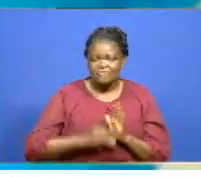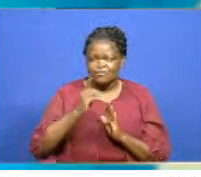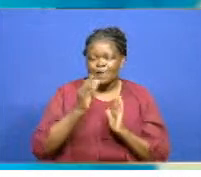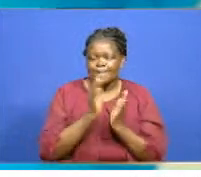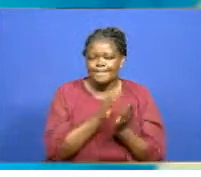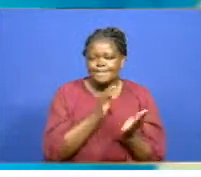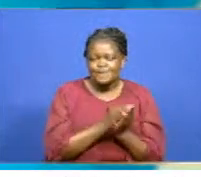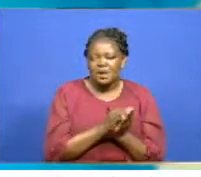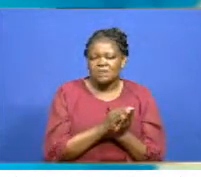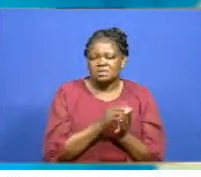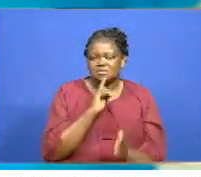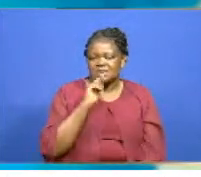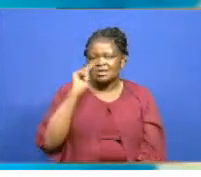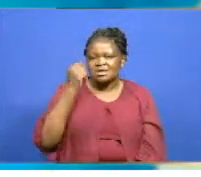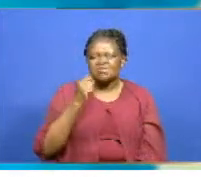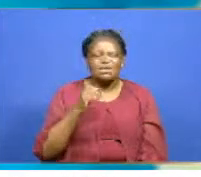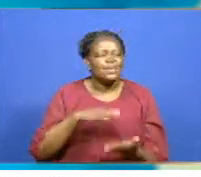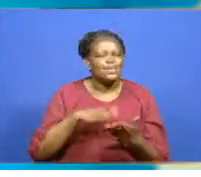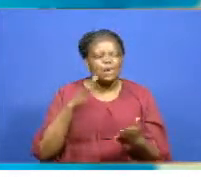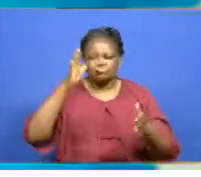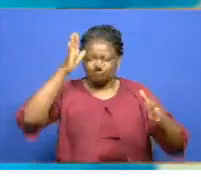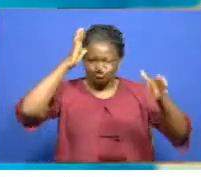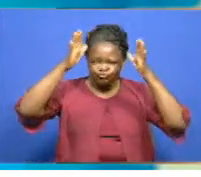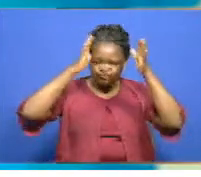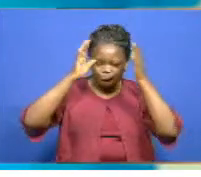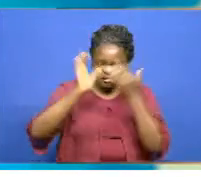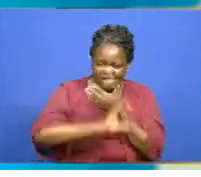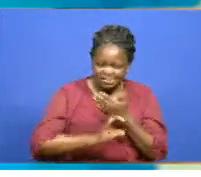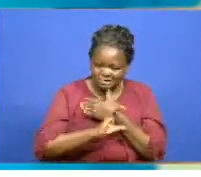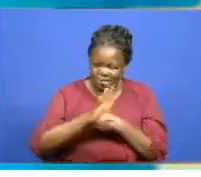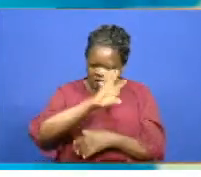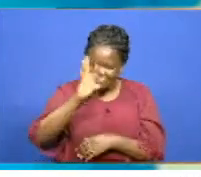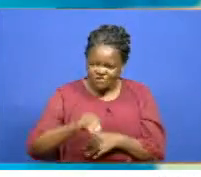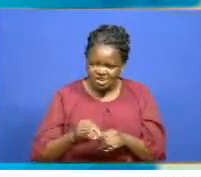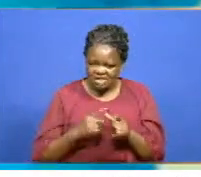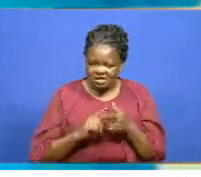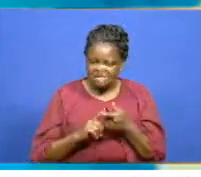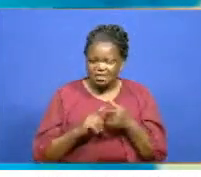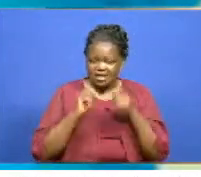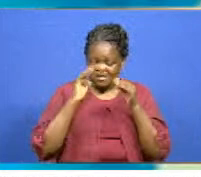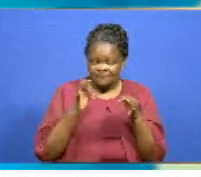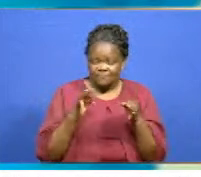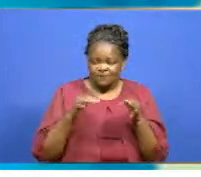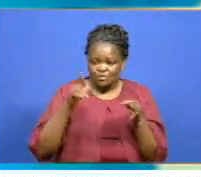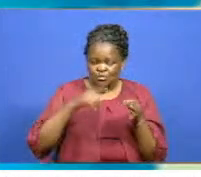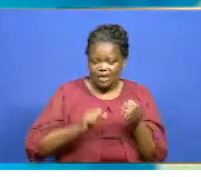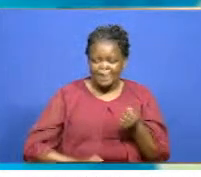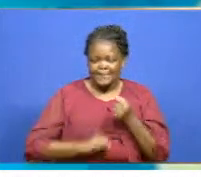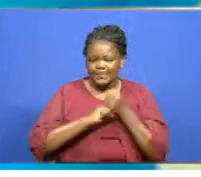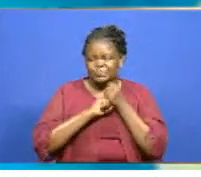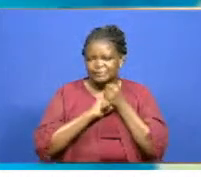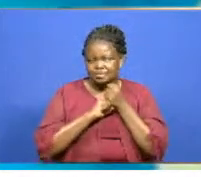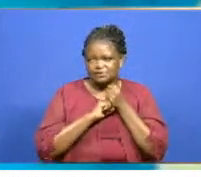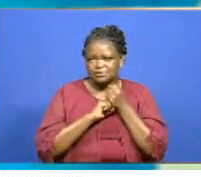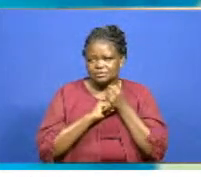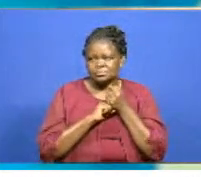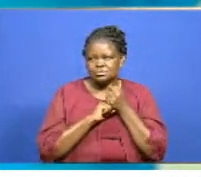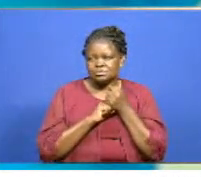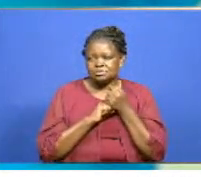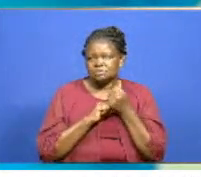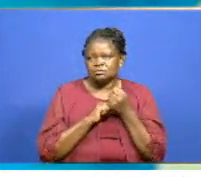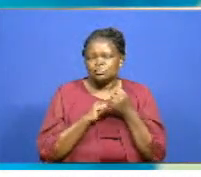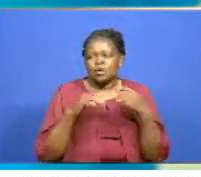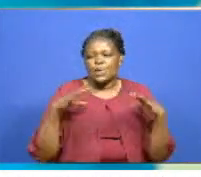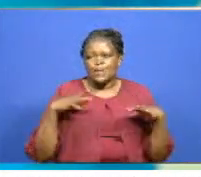ina rank Kenya among the most innovative countries in Africa. Na kama tuna boost kuwa among